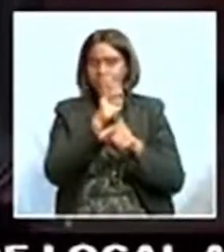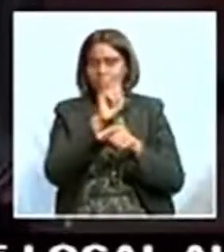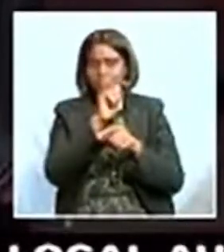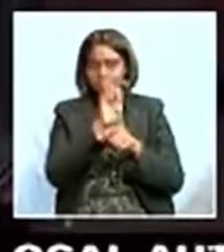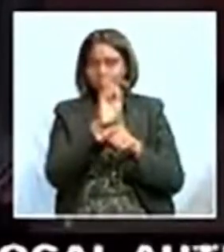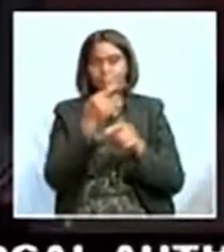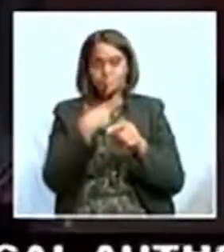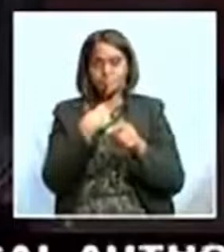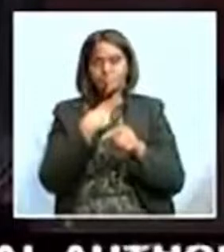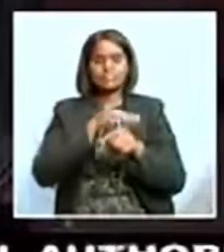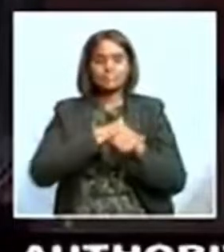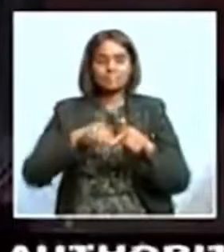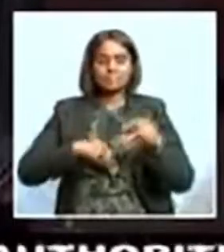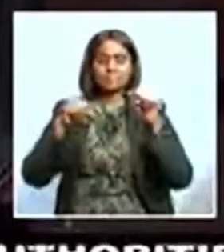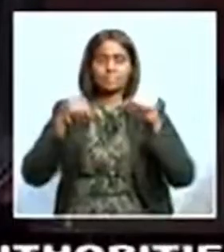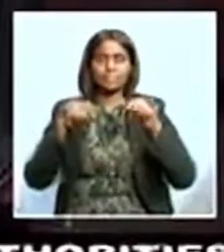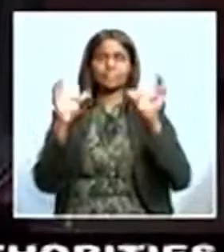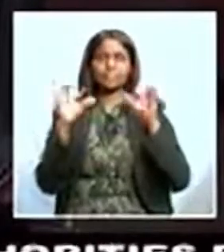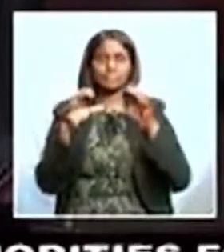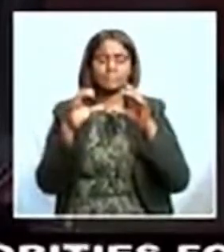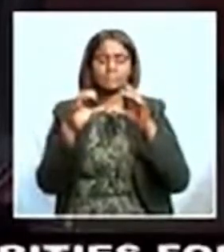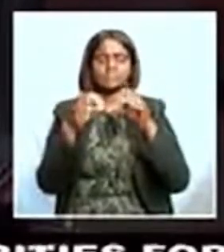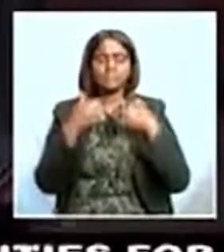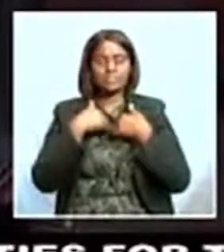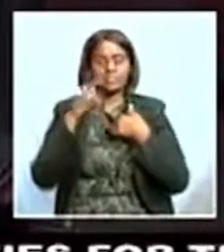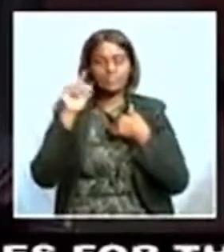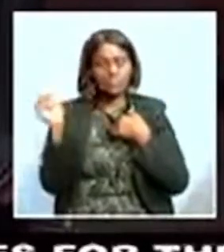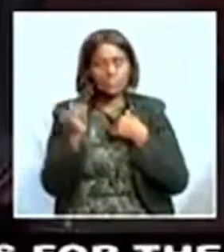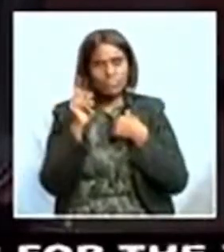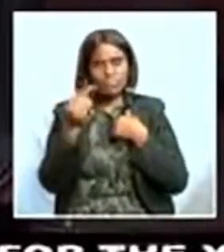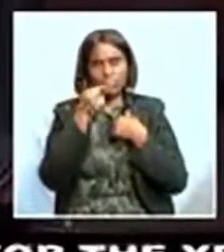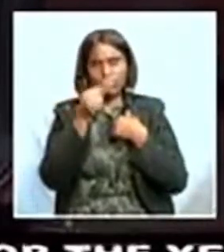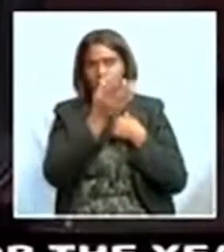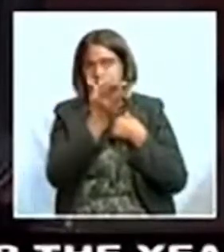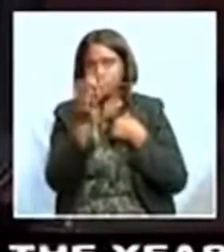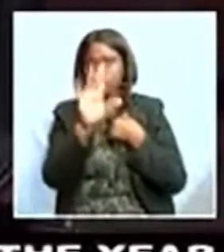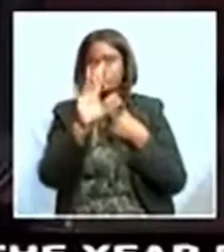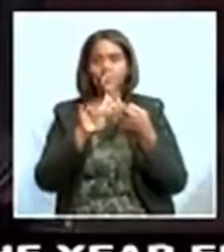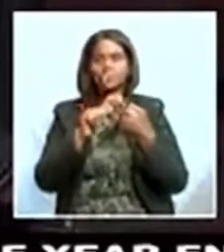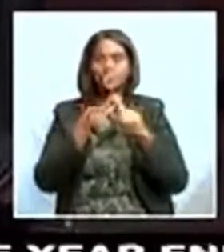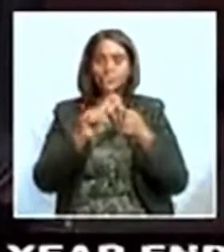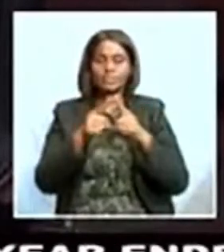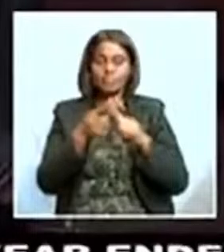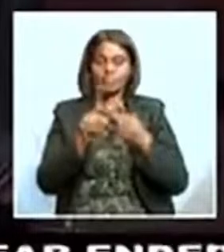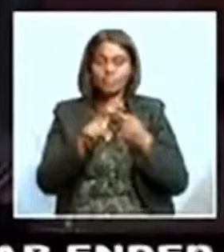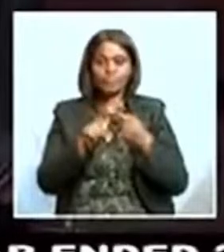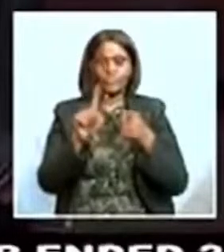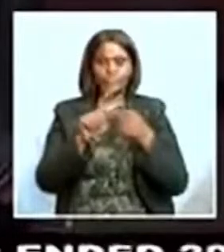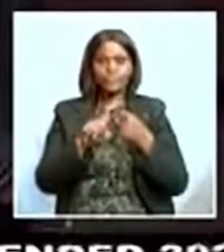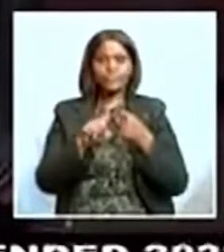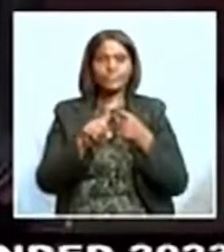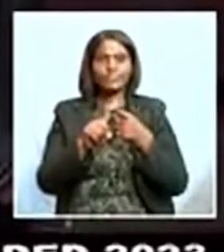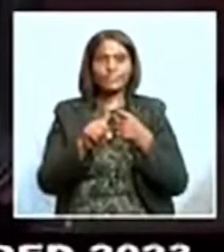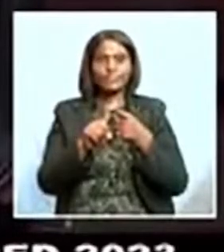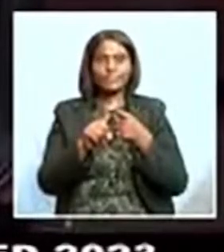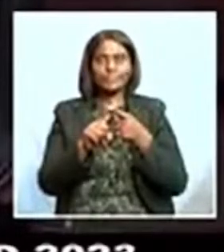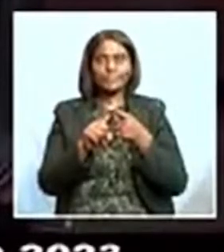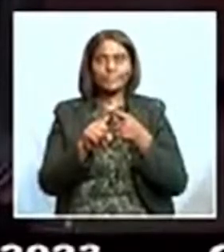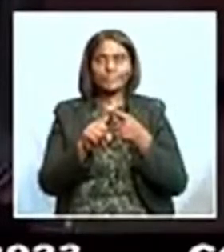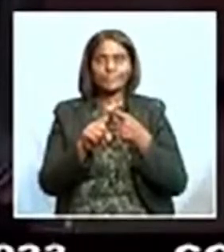a member to this committee. I've always said to your colleagues, to you